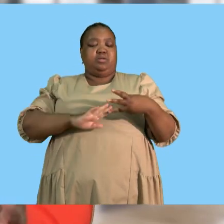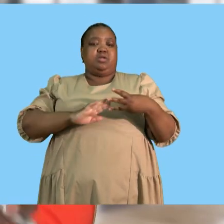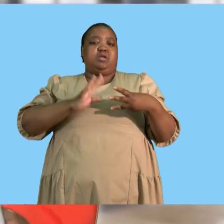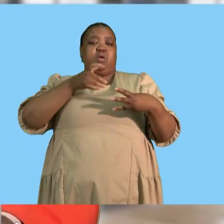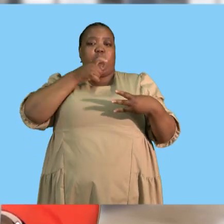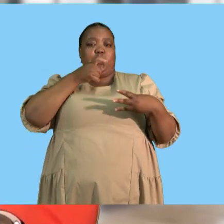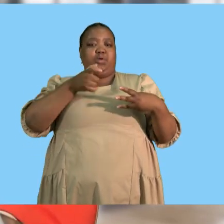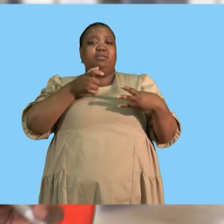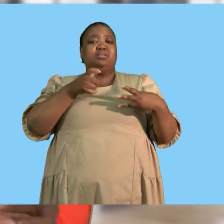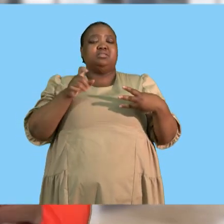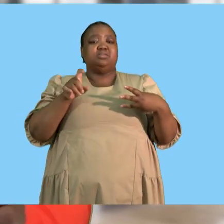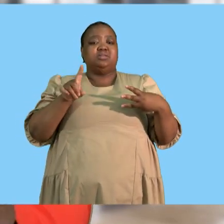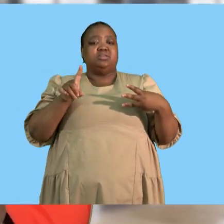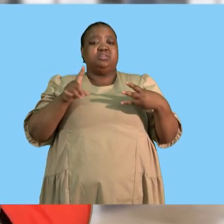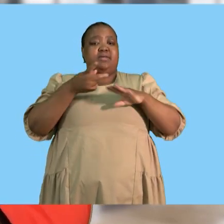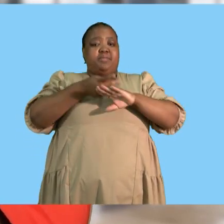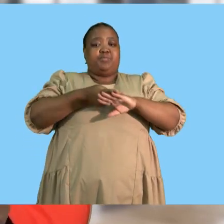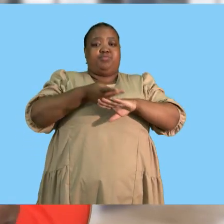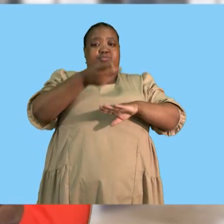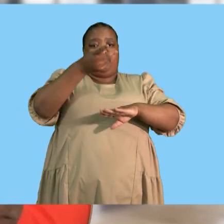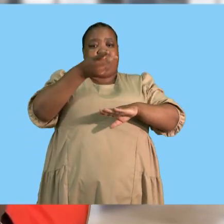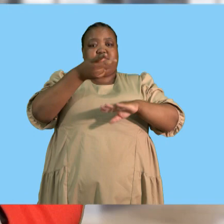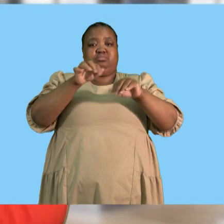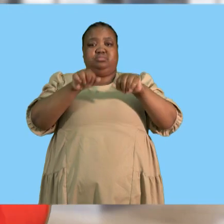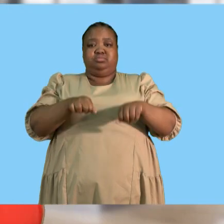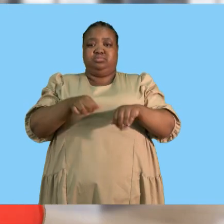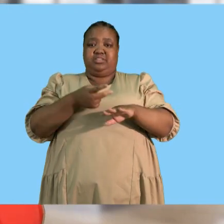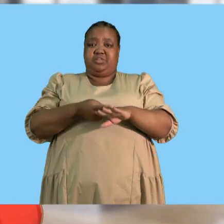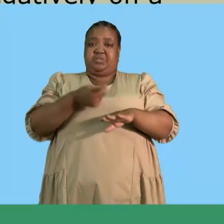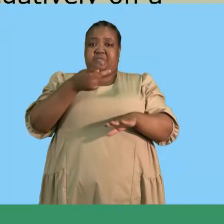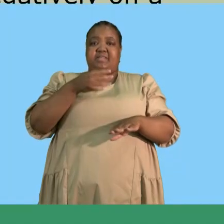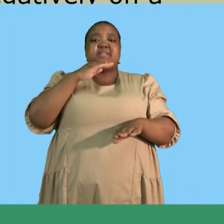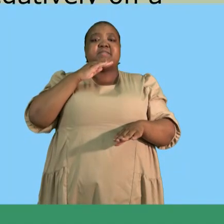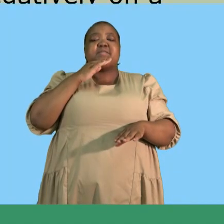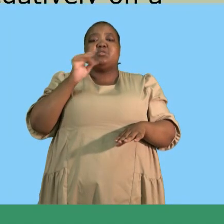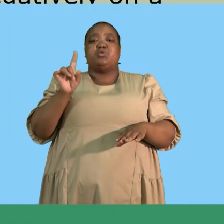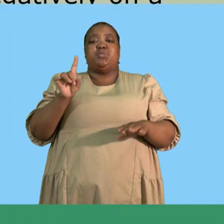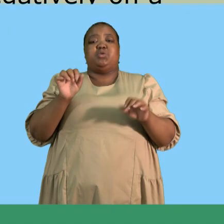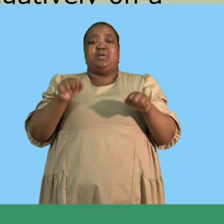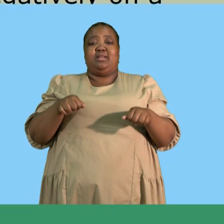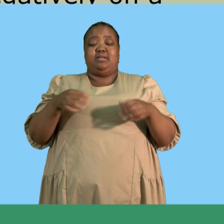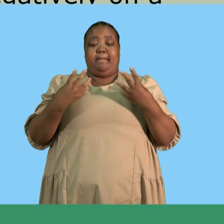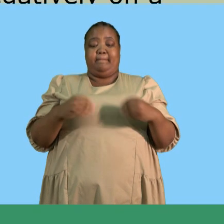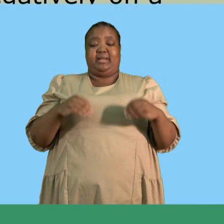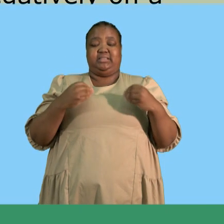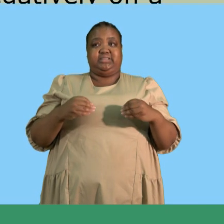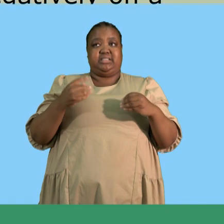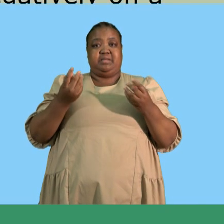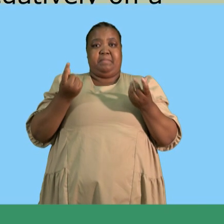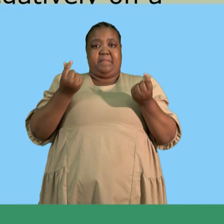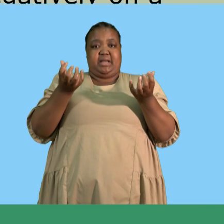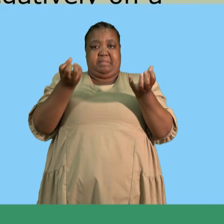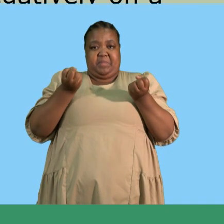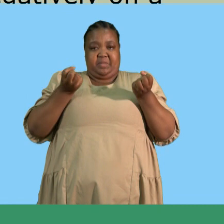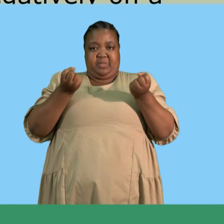keyword that you will come across is called profitability, which is simply defined as the revenue that is gained